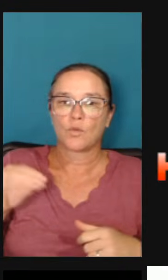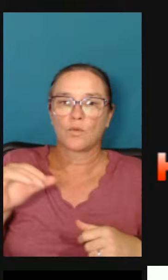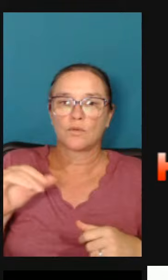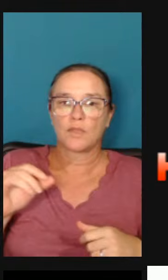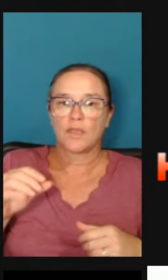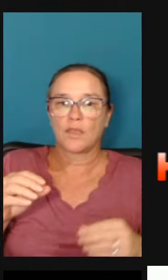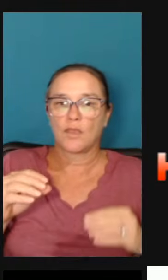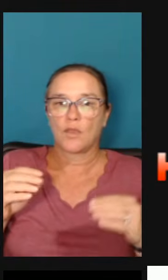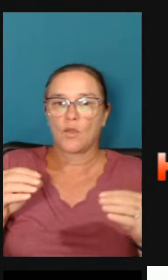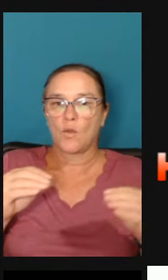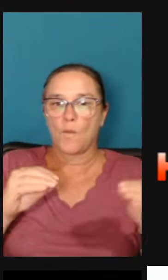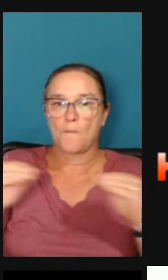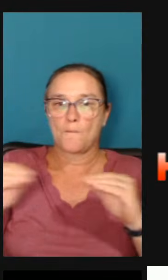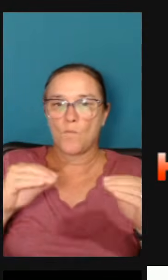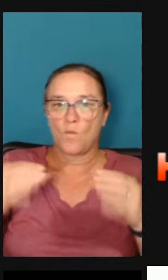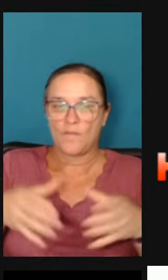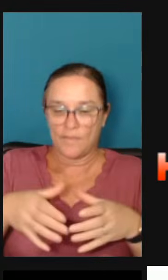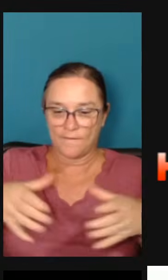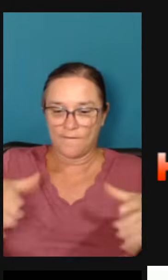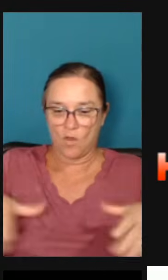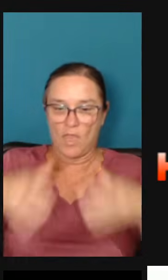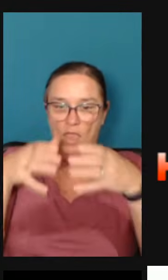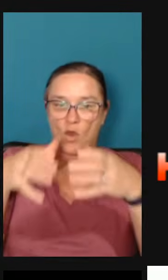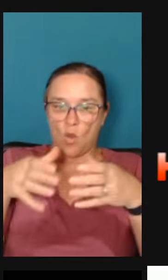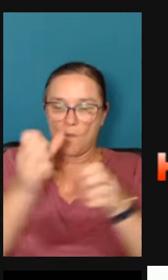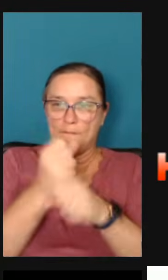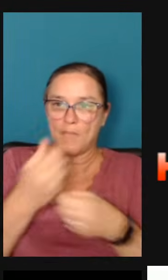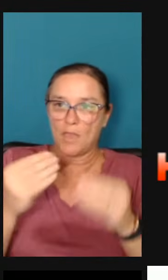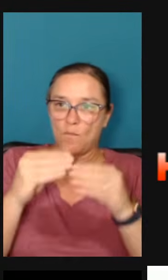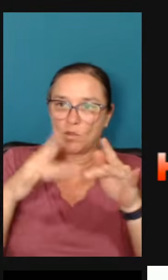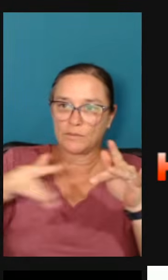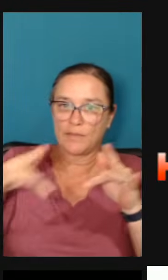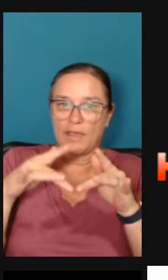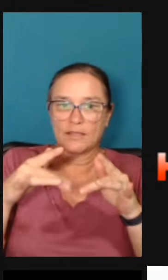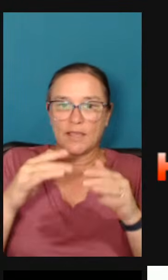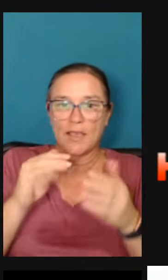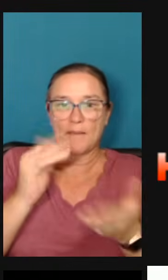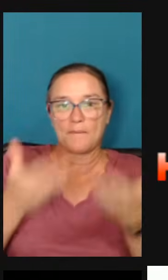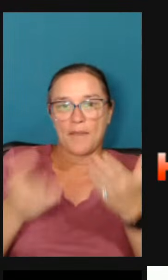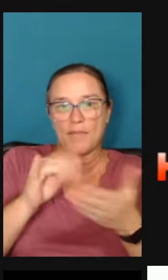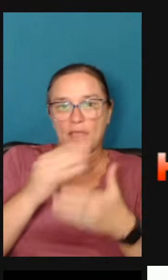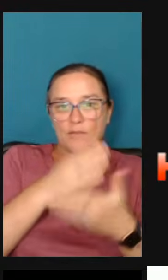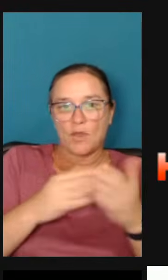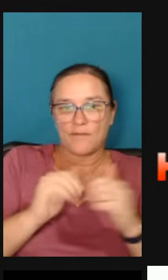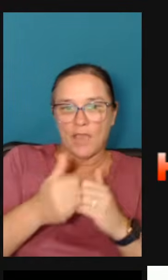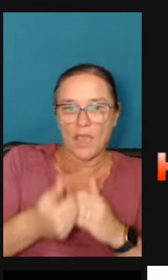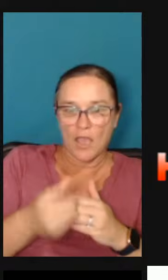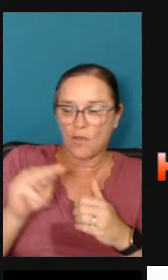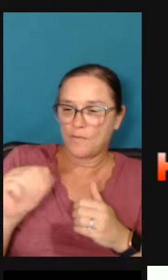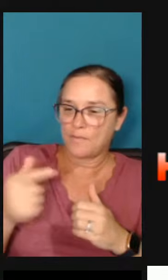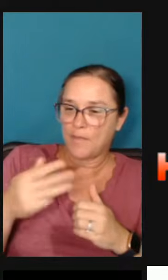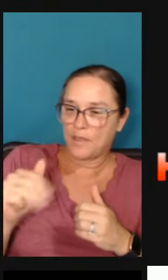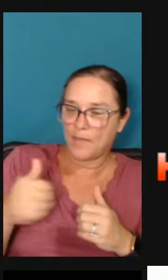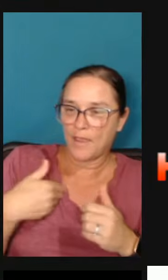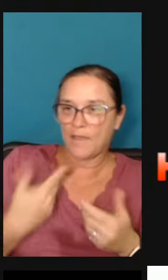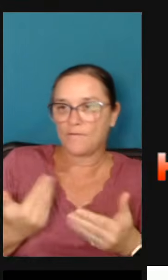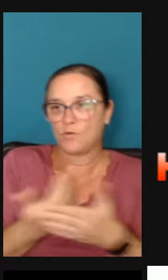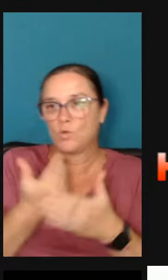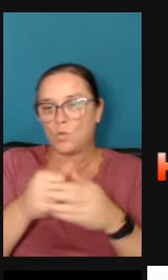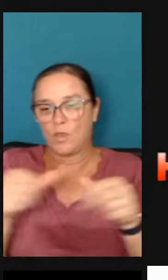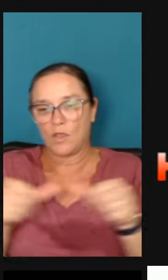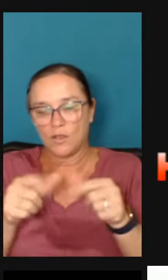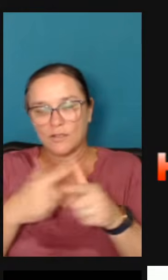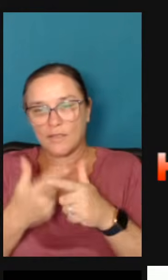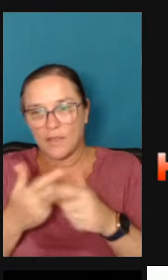moving the volcano and making more space. And maybe that's part of how the magma can find new areas and cause earthquakes and try to build pressure